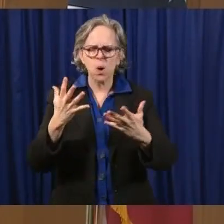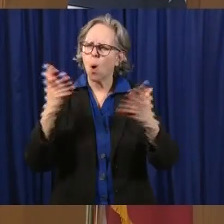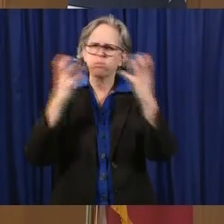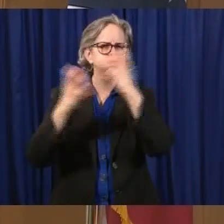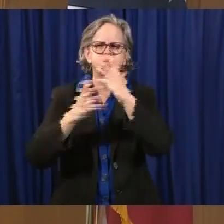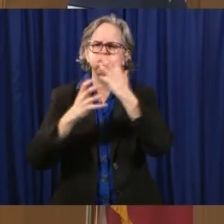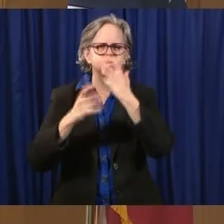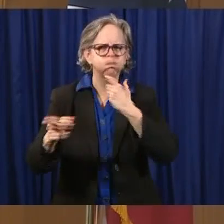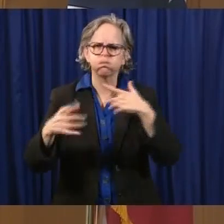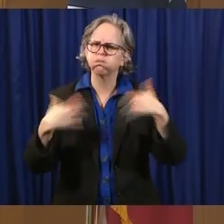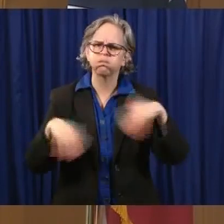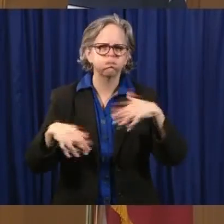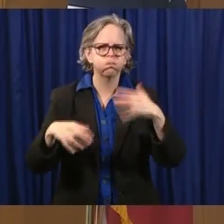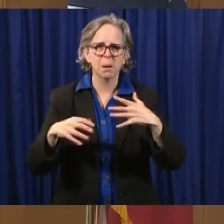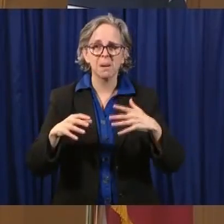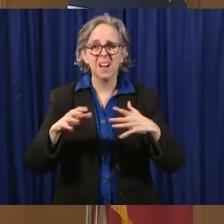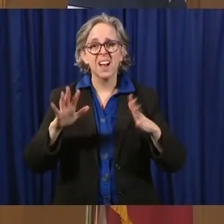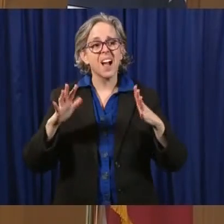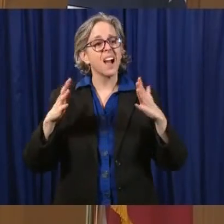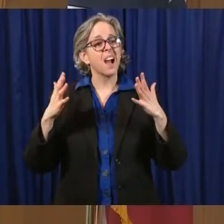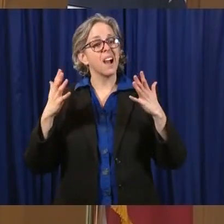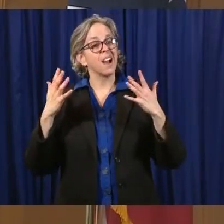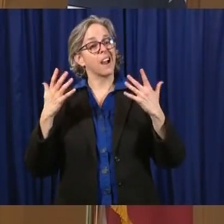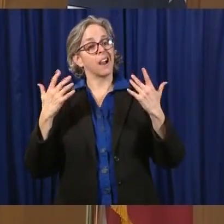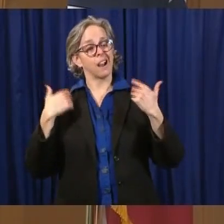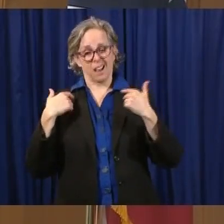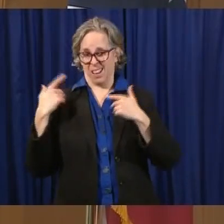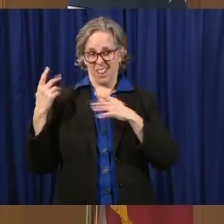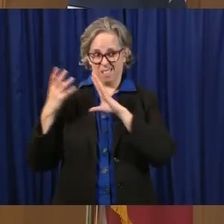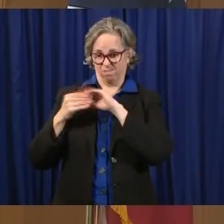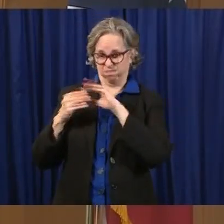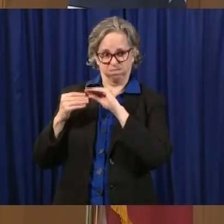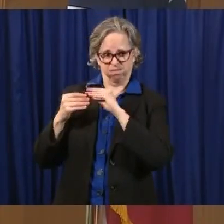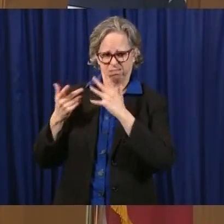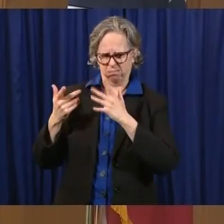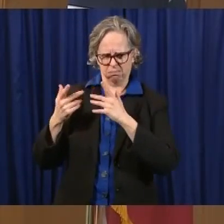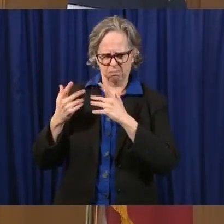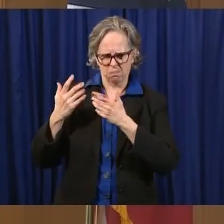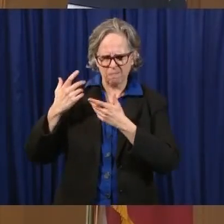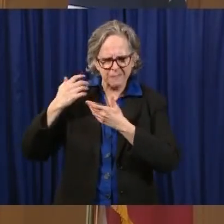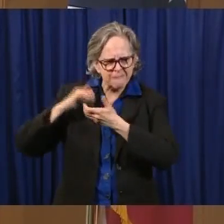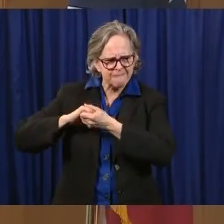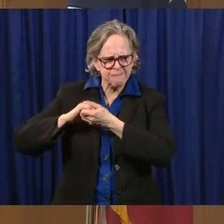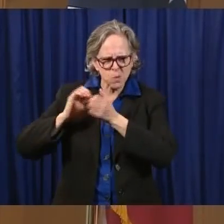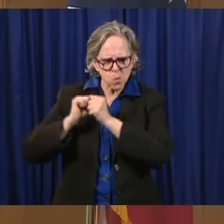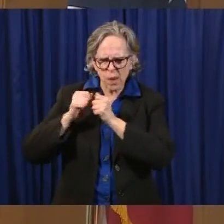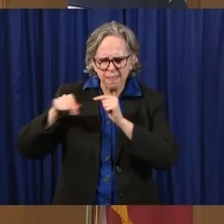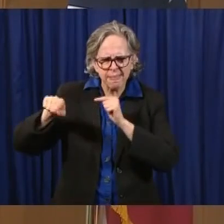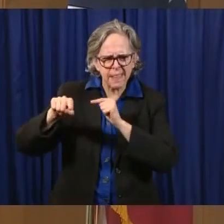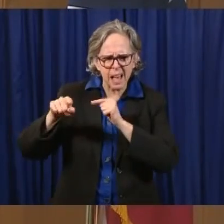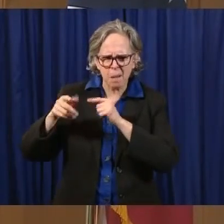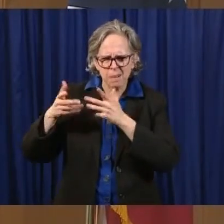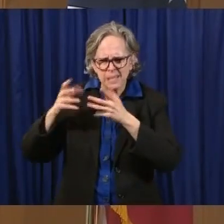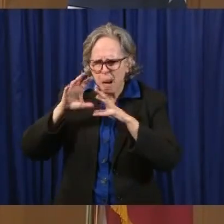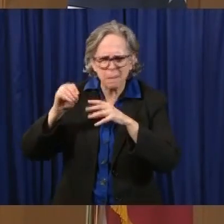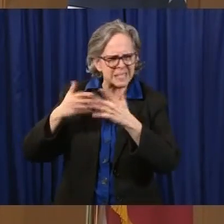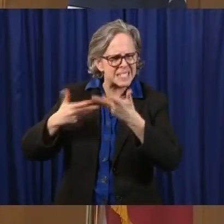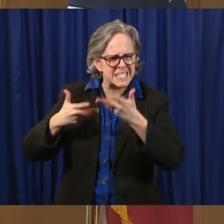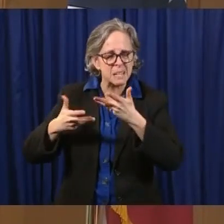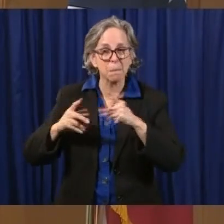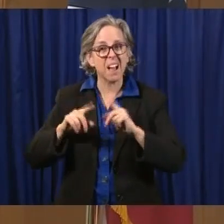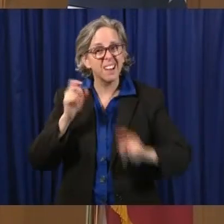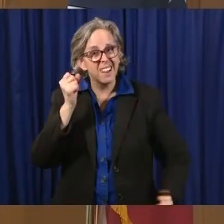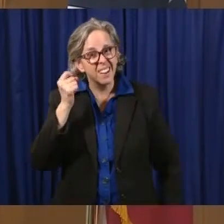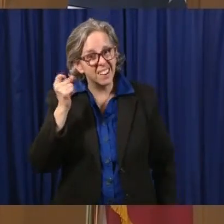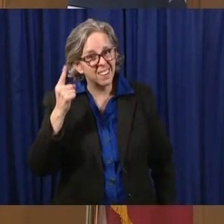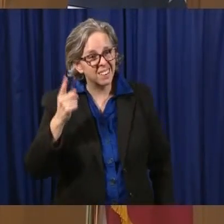I'll let John talk a little bit about. He's been working with some of these companies in regard to what they are doing. But Andy, it's